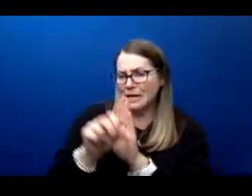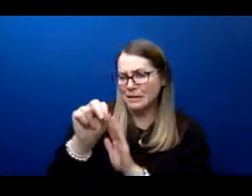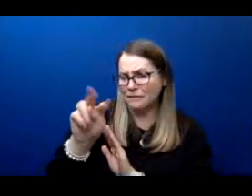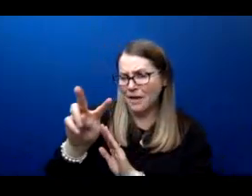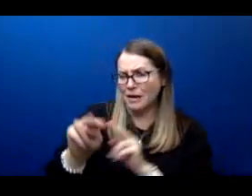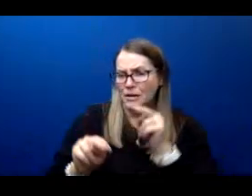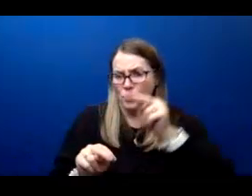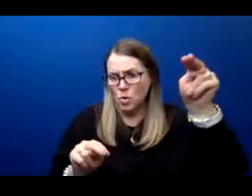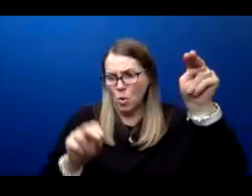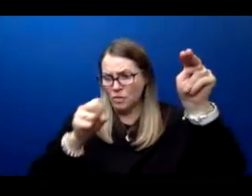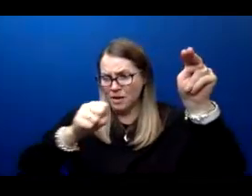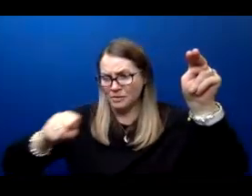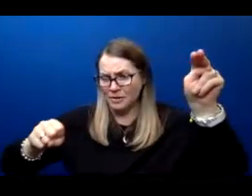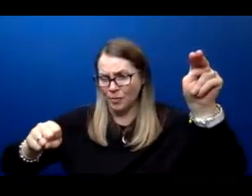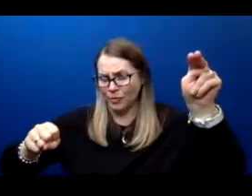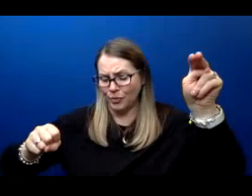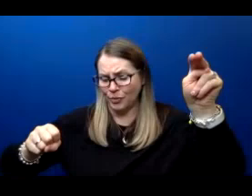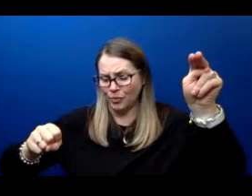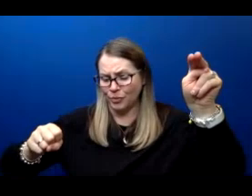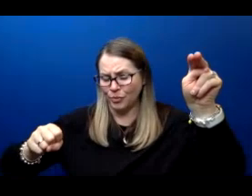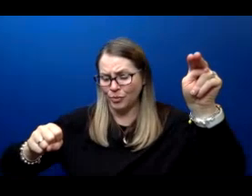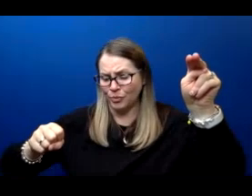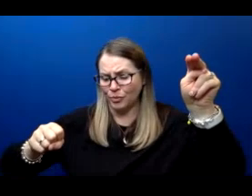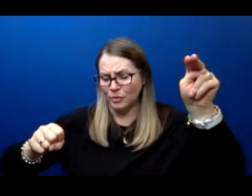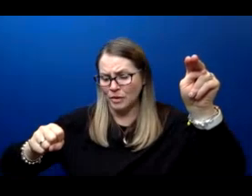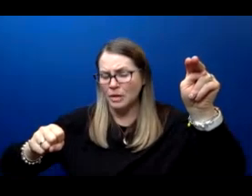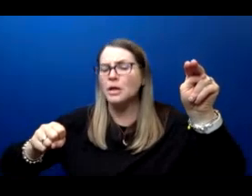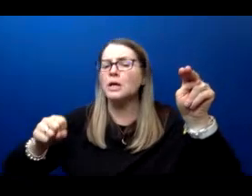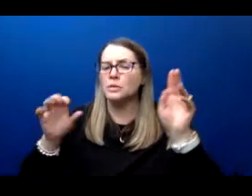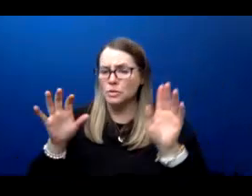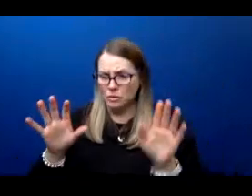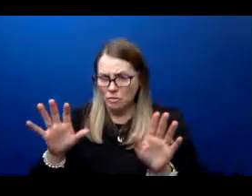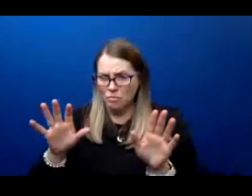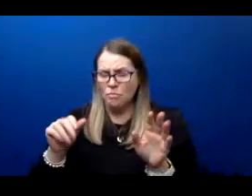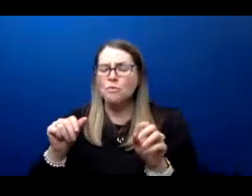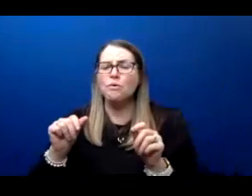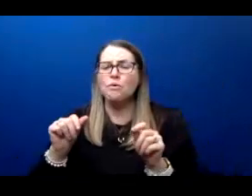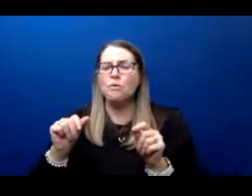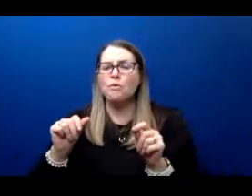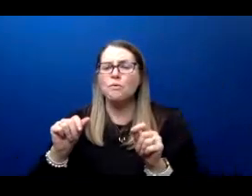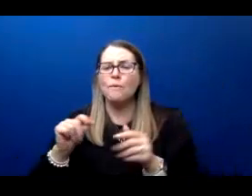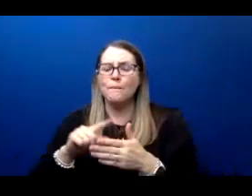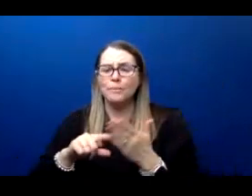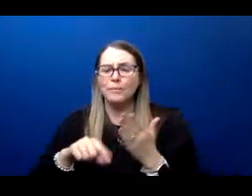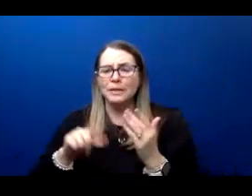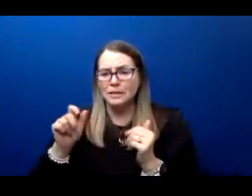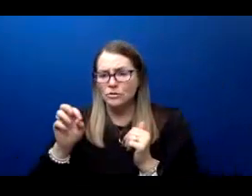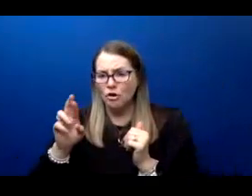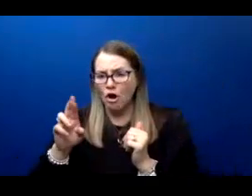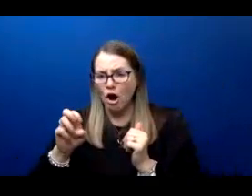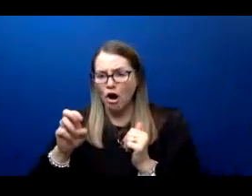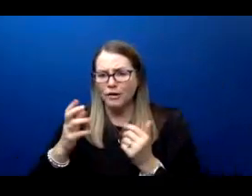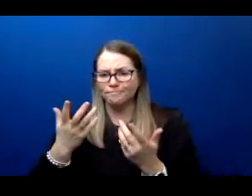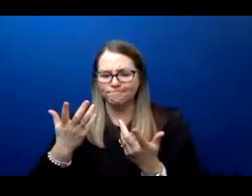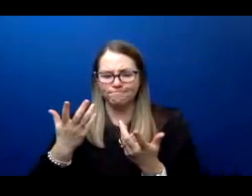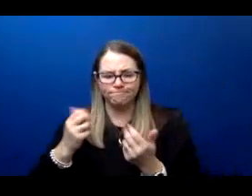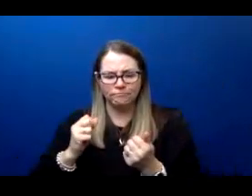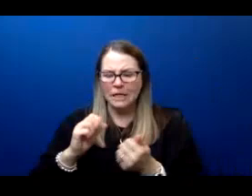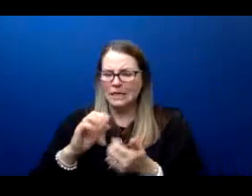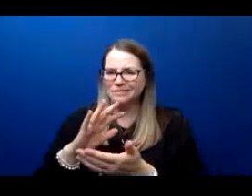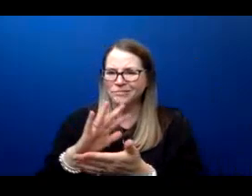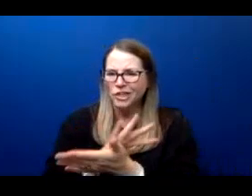Nevada as well as Southern Nevada. With that said, these are documents that really kind of